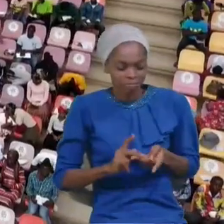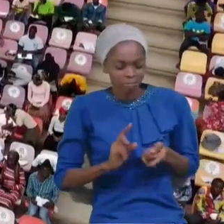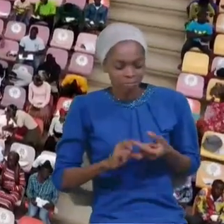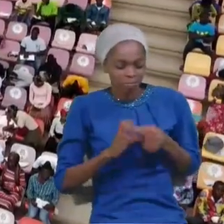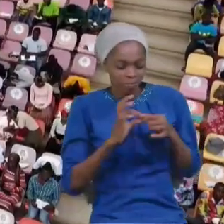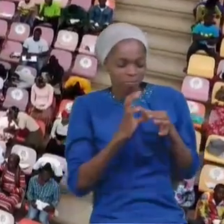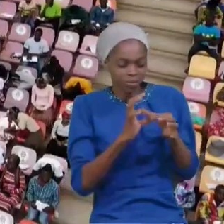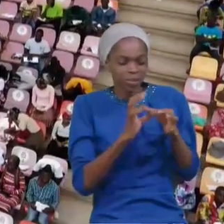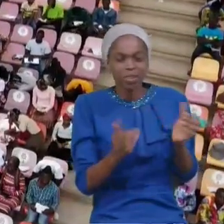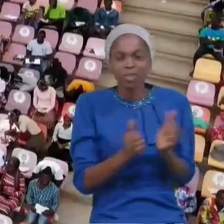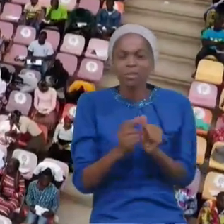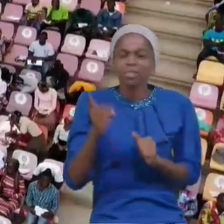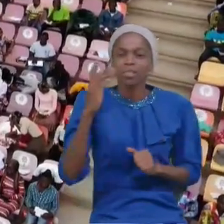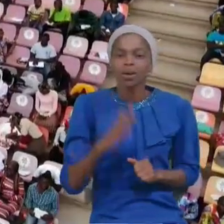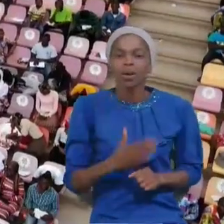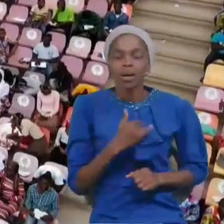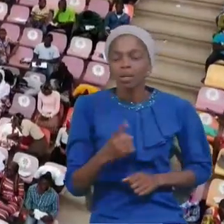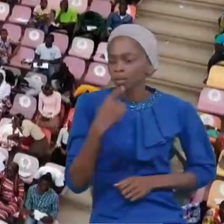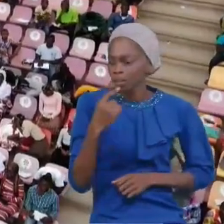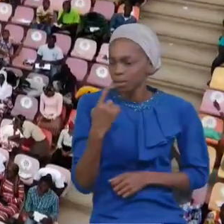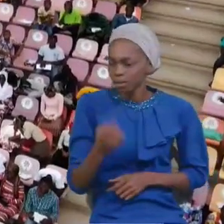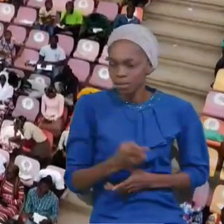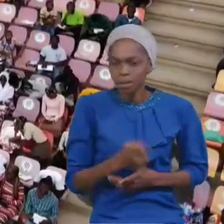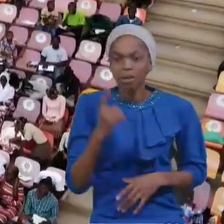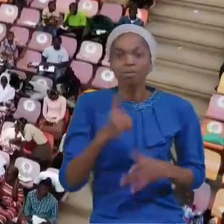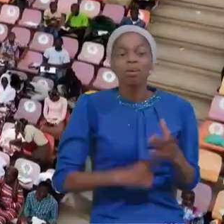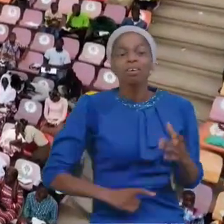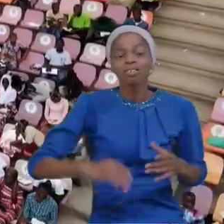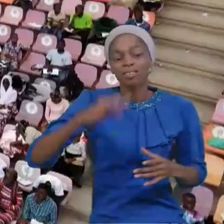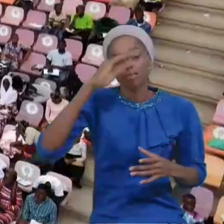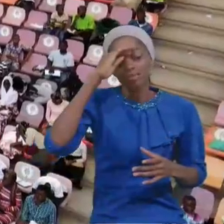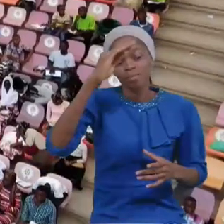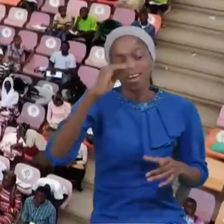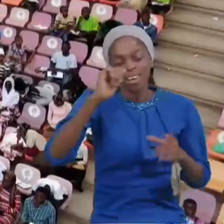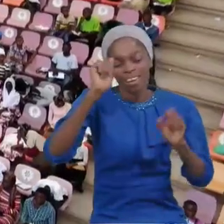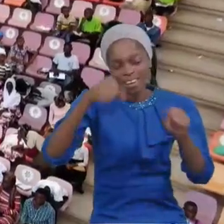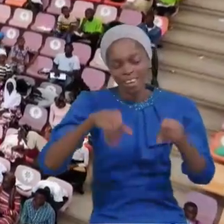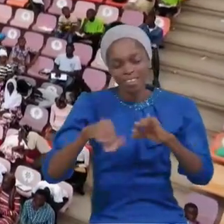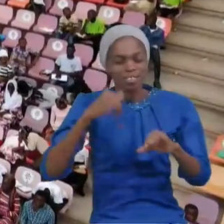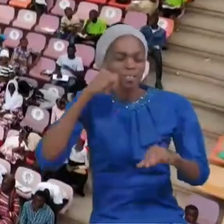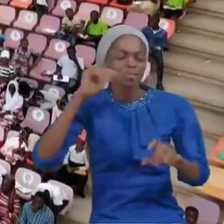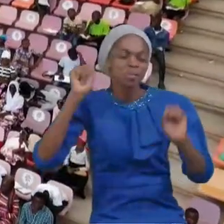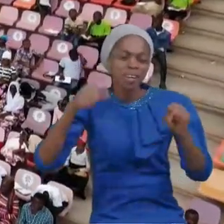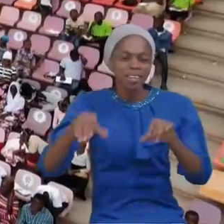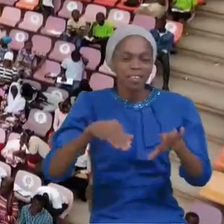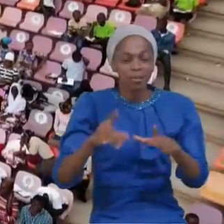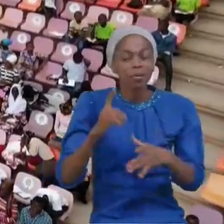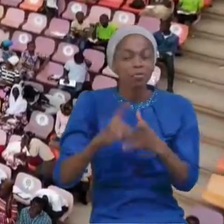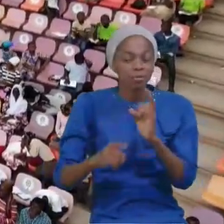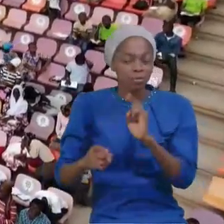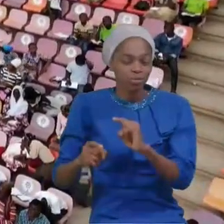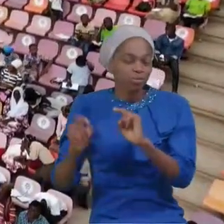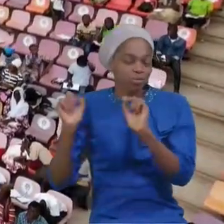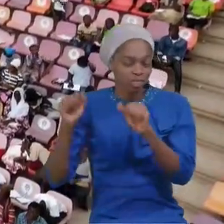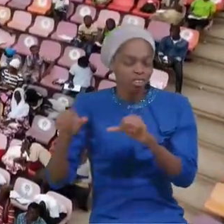can do. And what you can do, we can do. That's what Pharaoh and the chariots of Pharaoh, that's what they